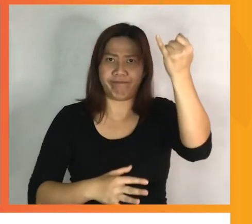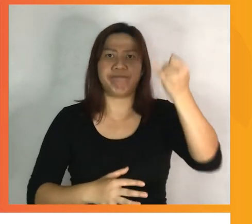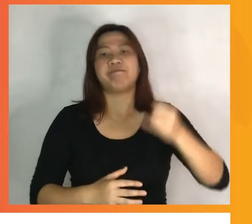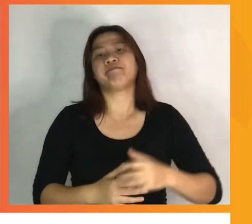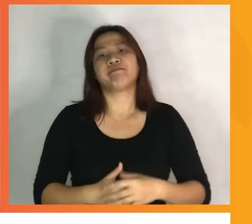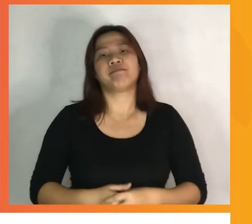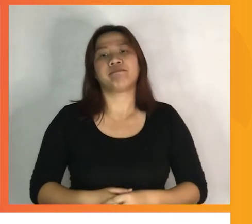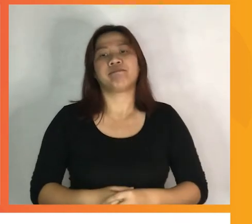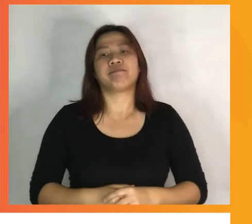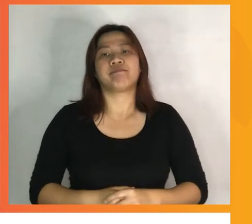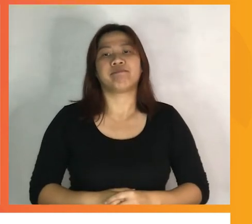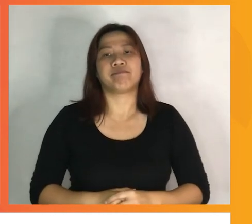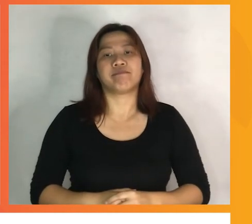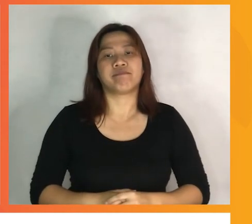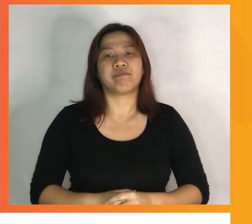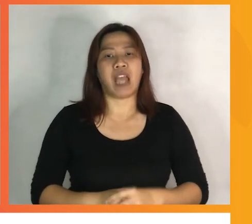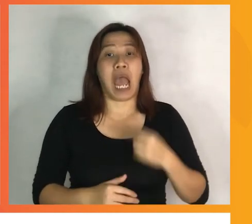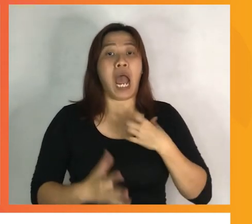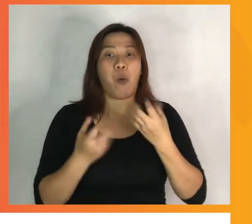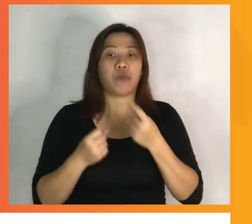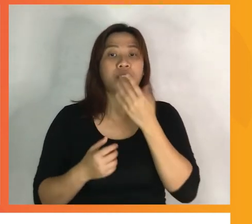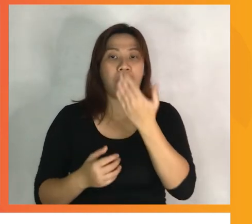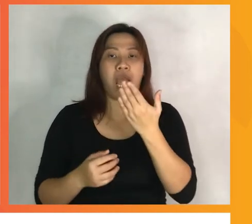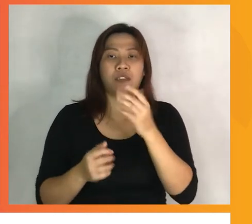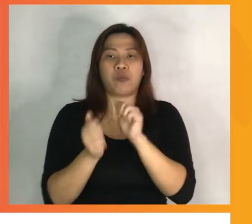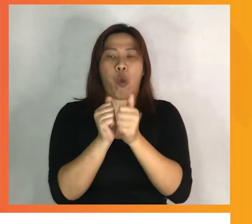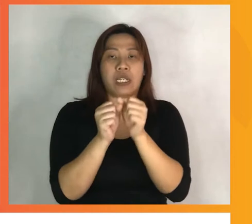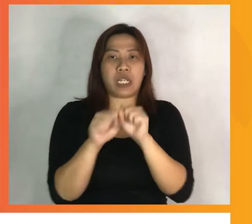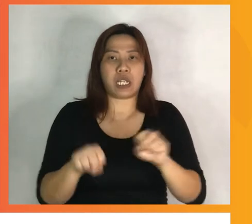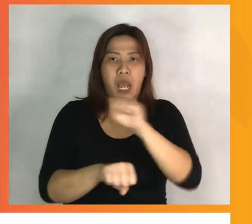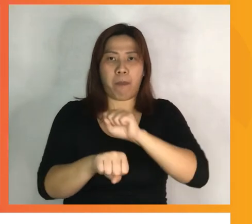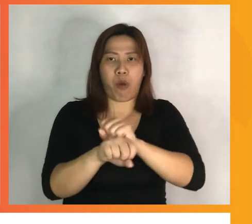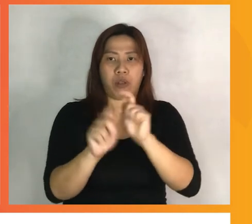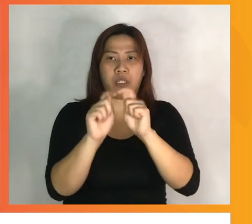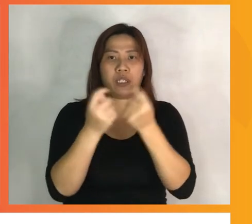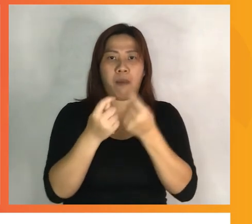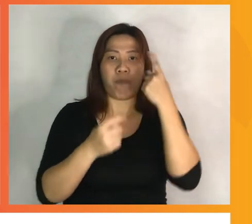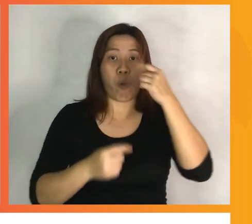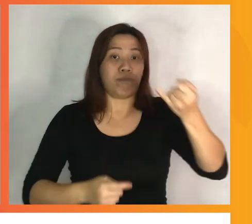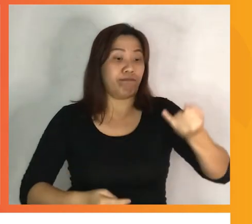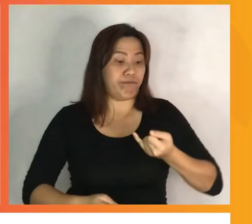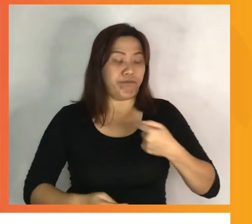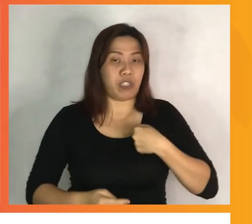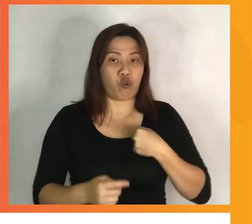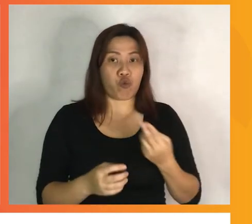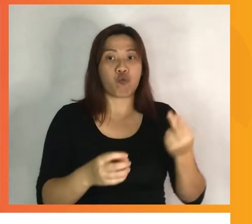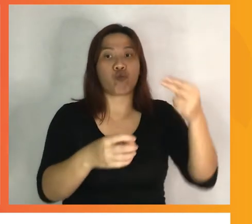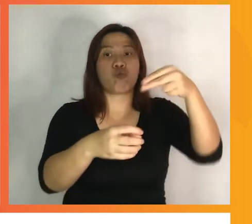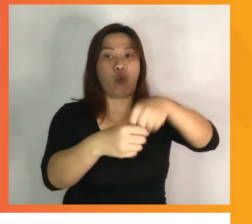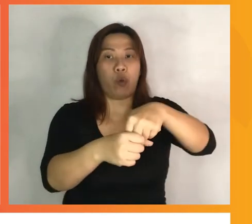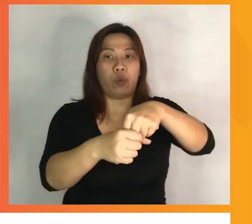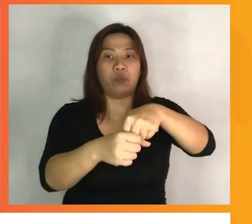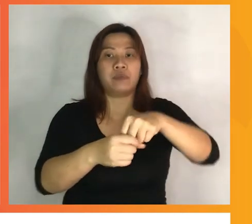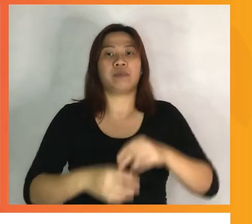share ideas. I'd like to thank the team at Sport Singapore for inviting me